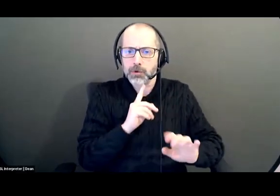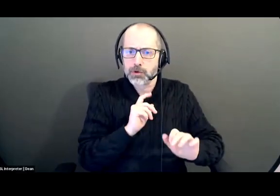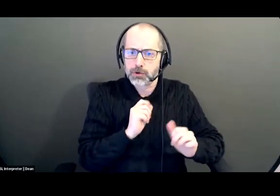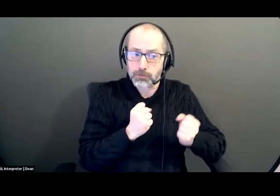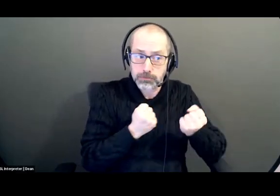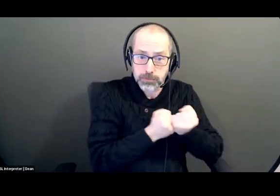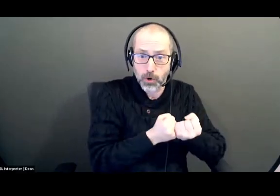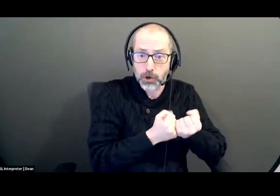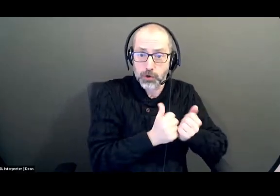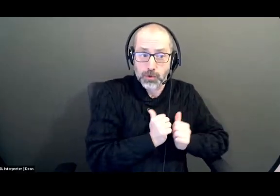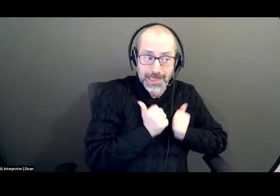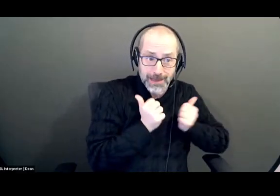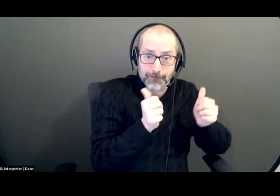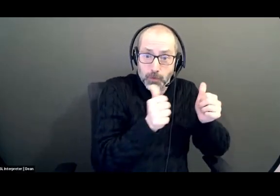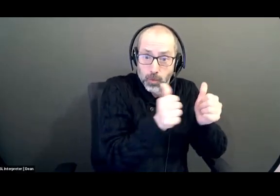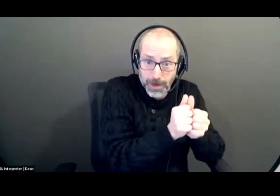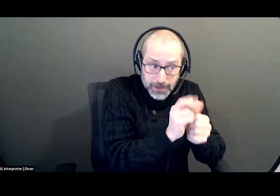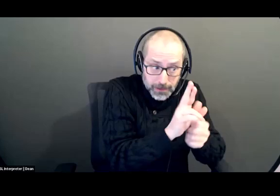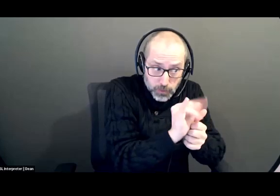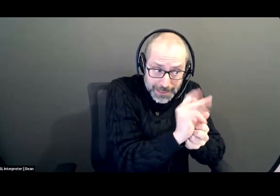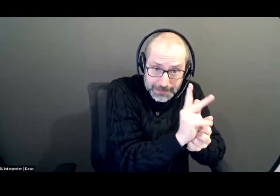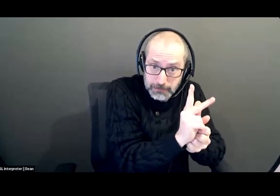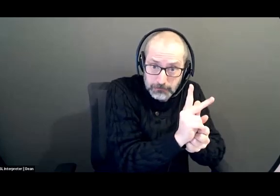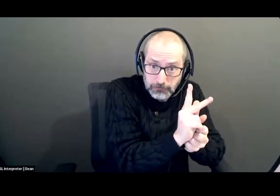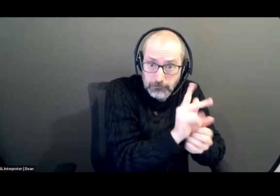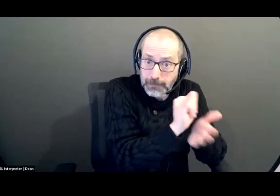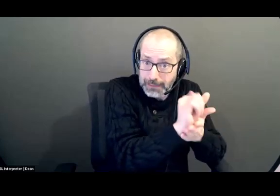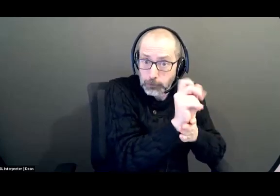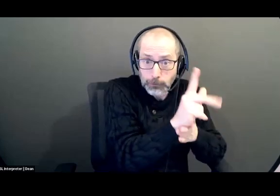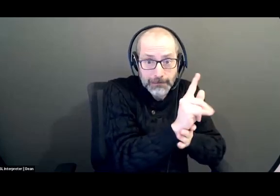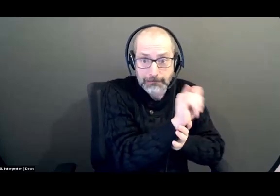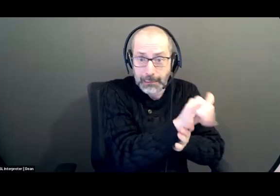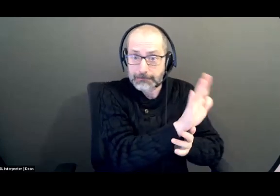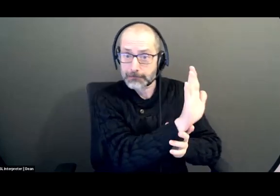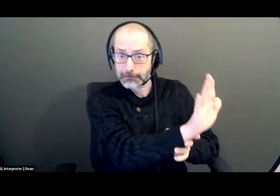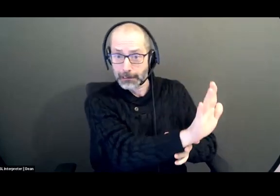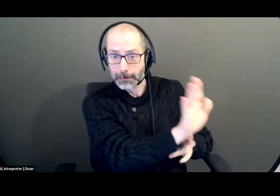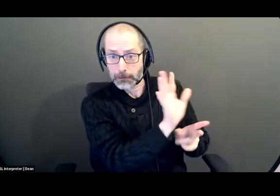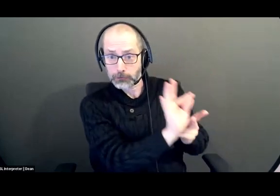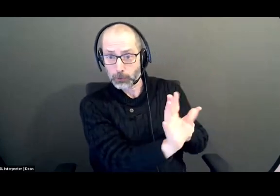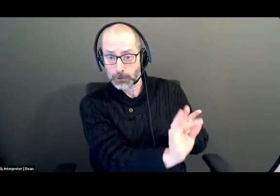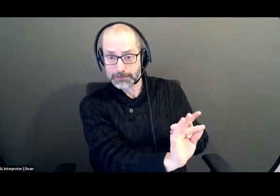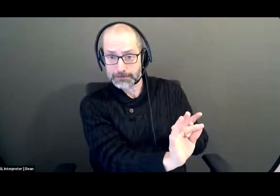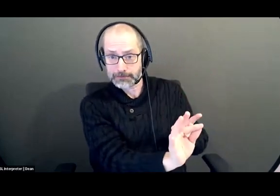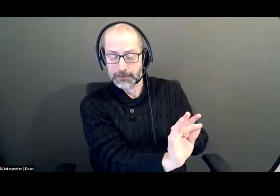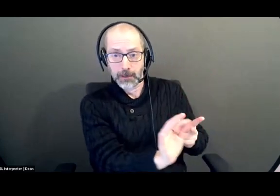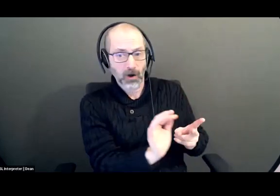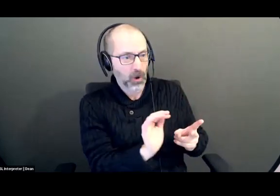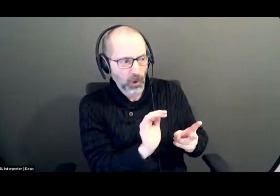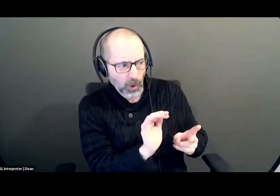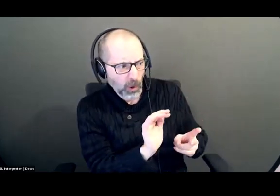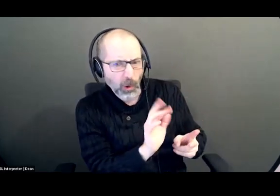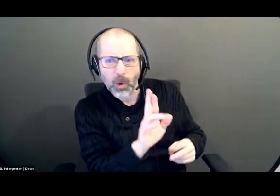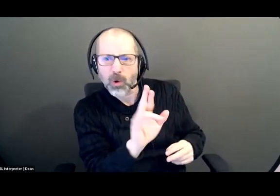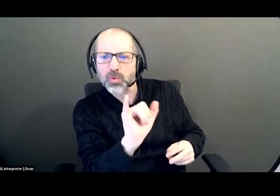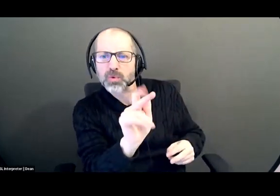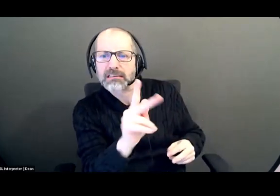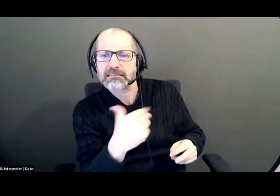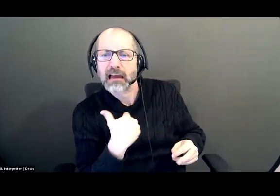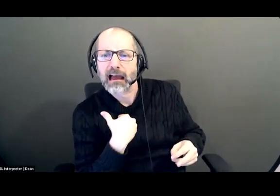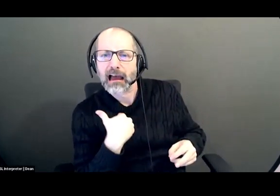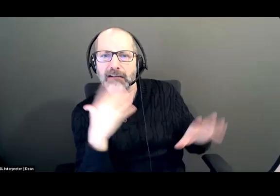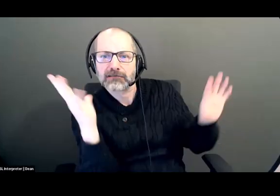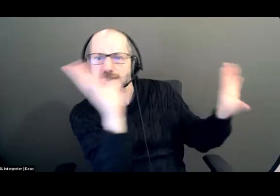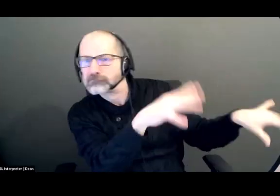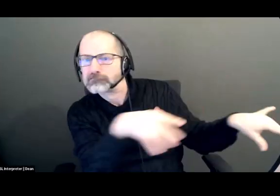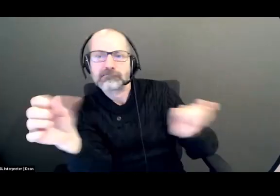support providing care that is more complete for the person that we're working with and for them as a person and